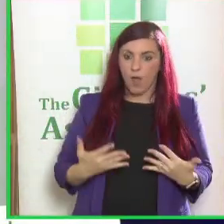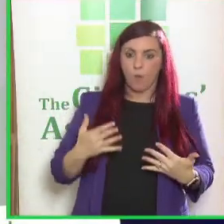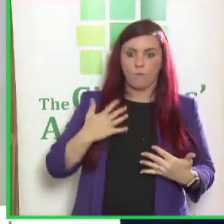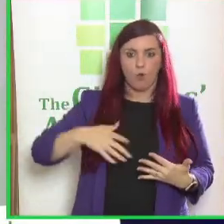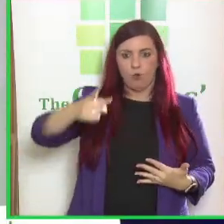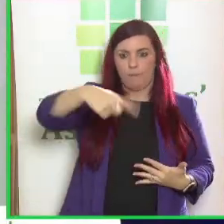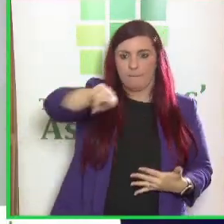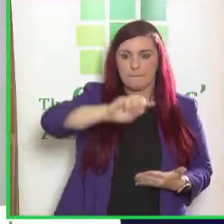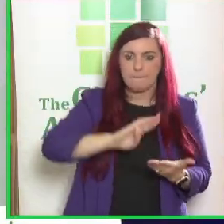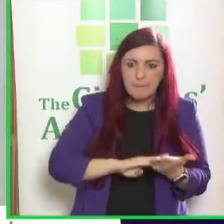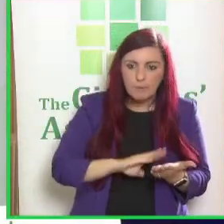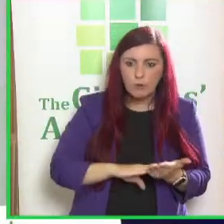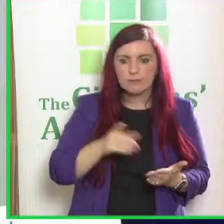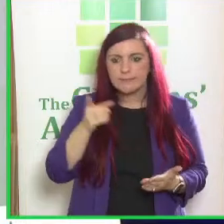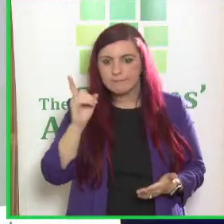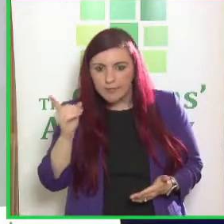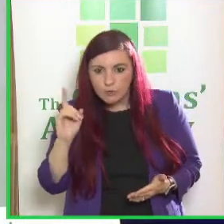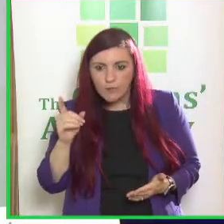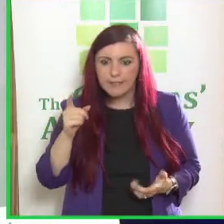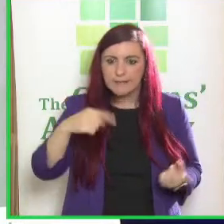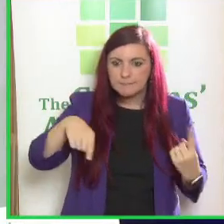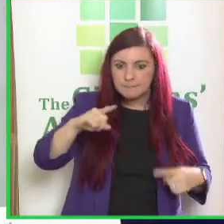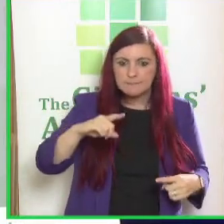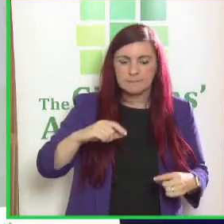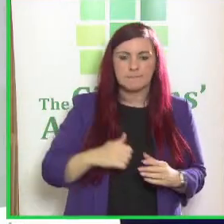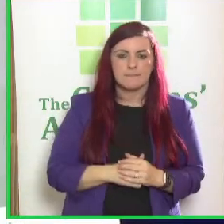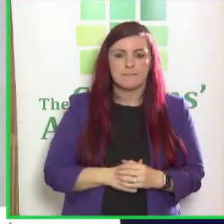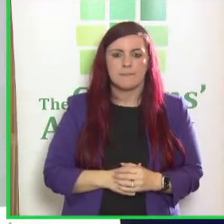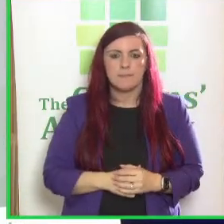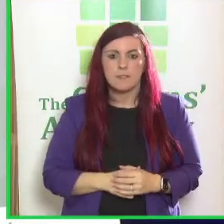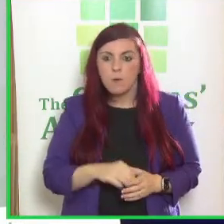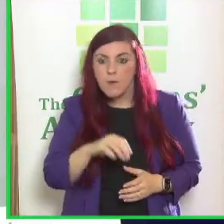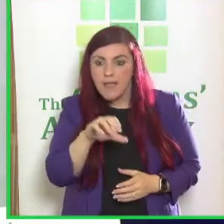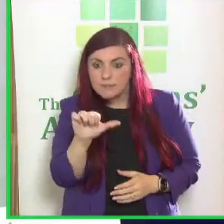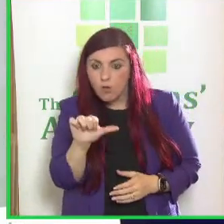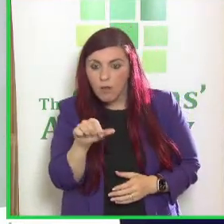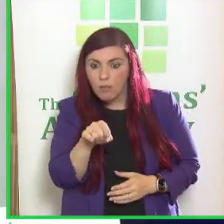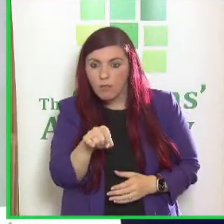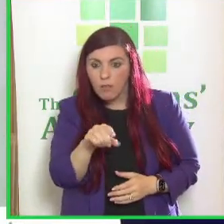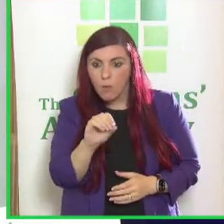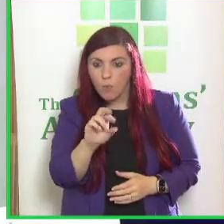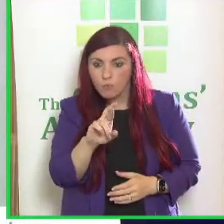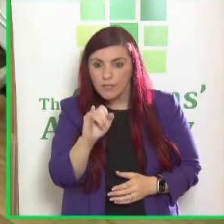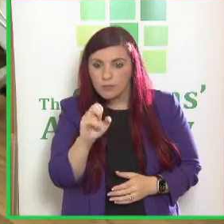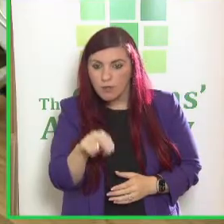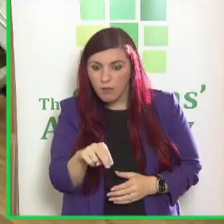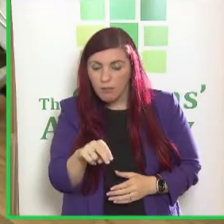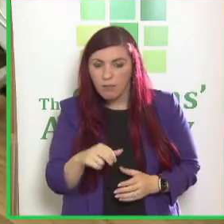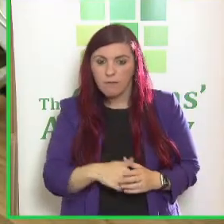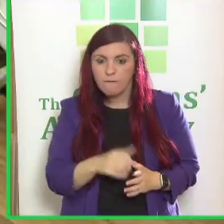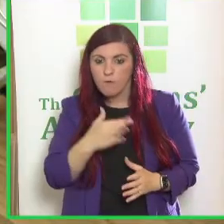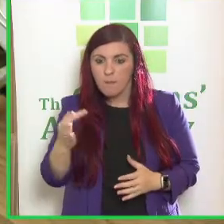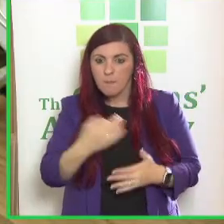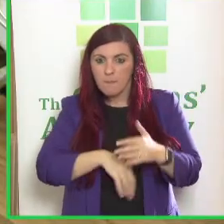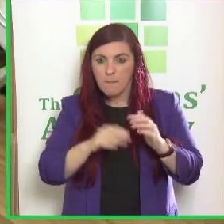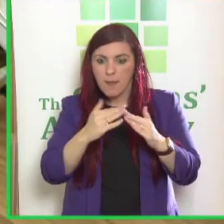later. So I'm going to ask for people. So Aidan Reardon from the